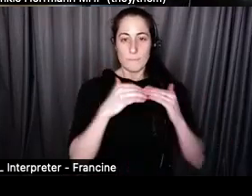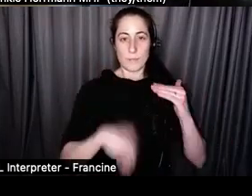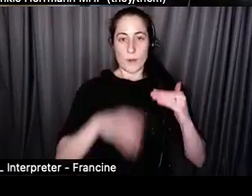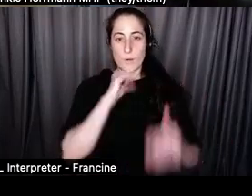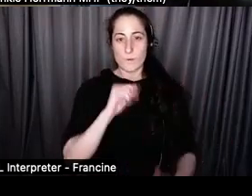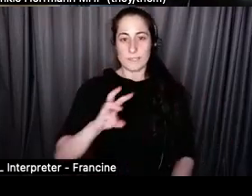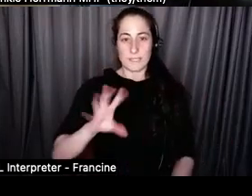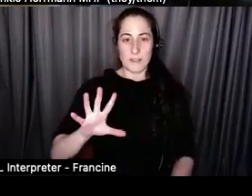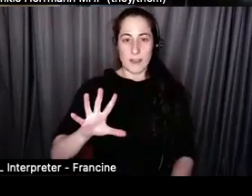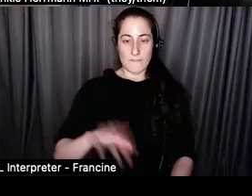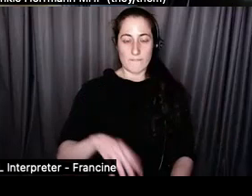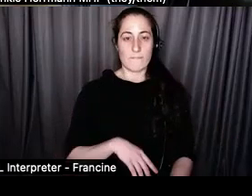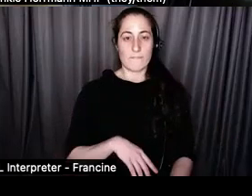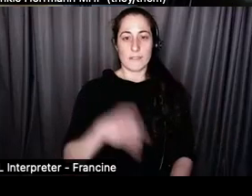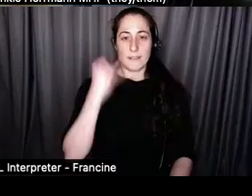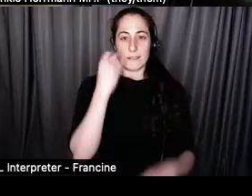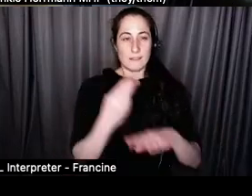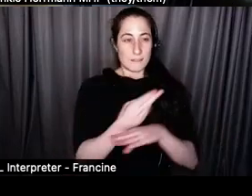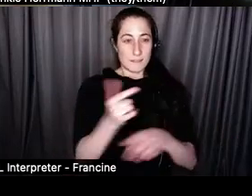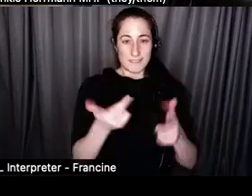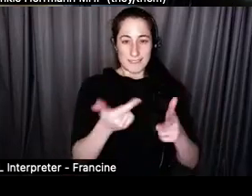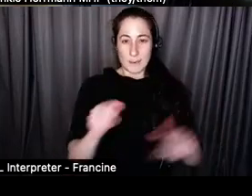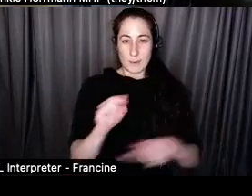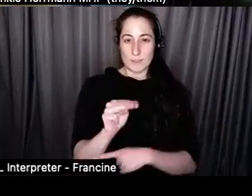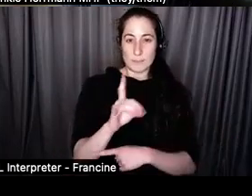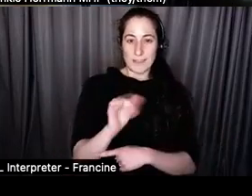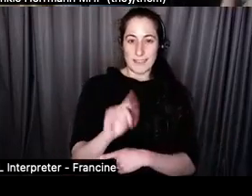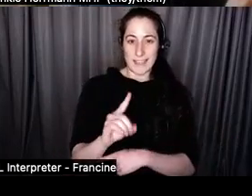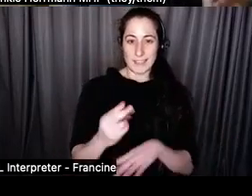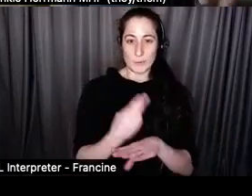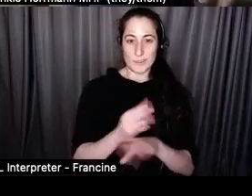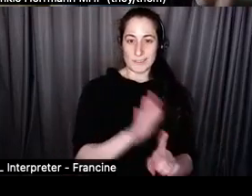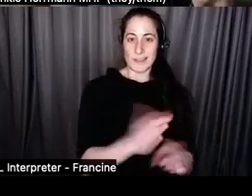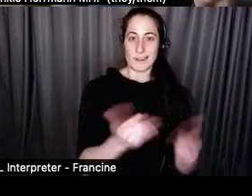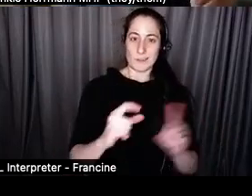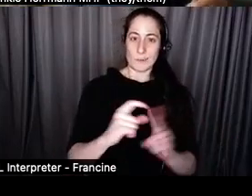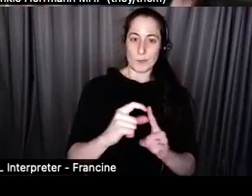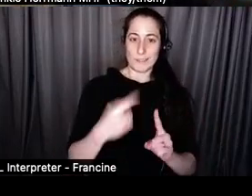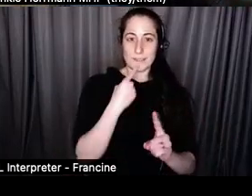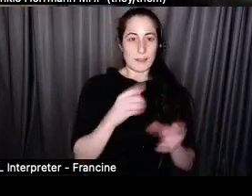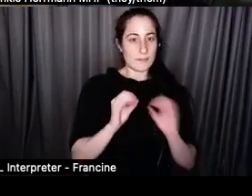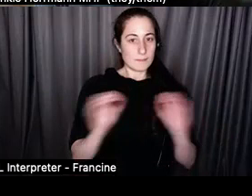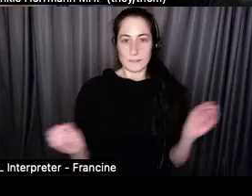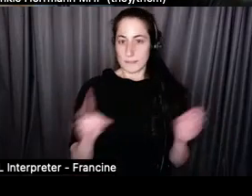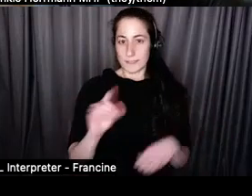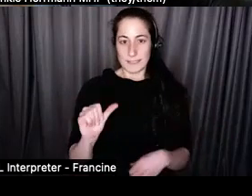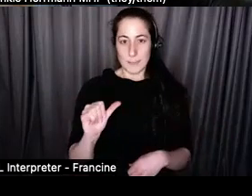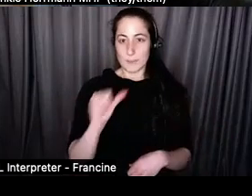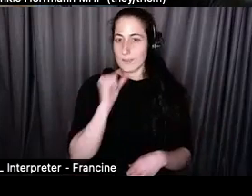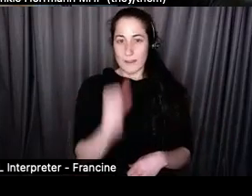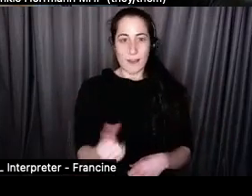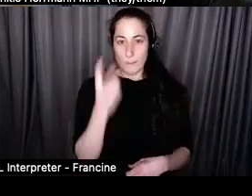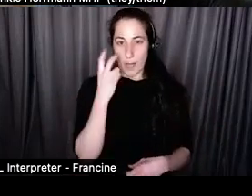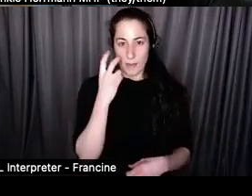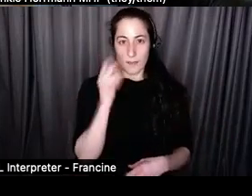old, and using the language that Medicaid uses, are not disabled or blind. Those